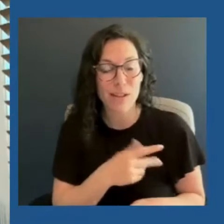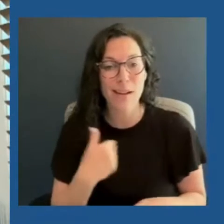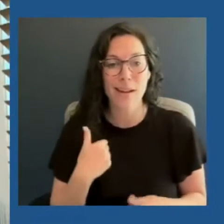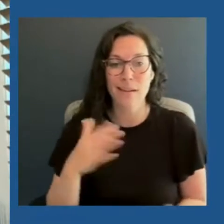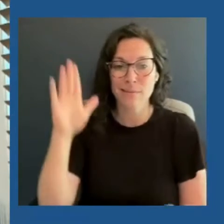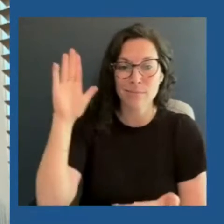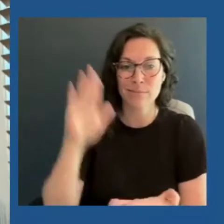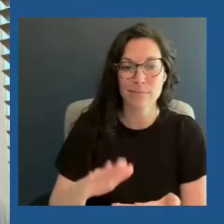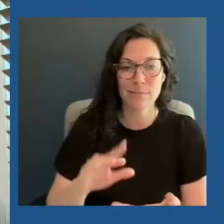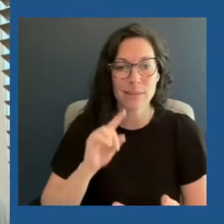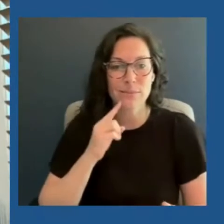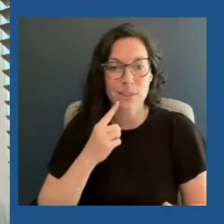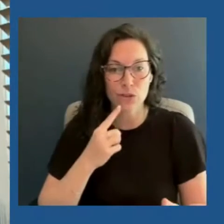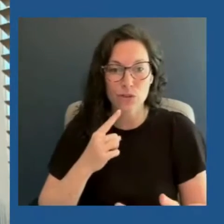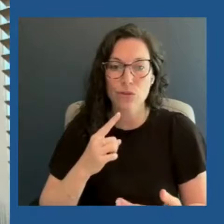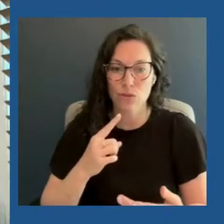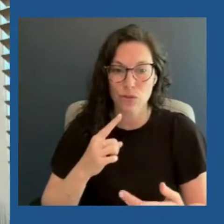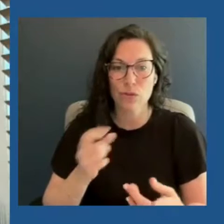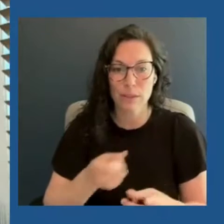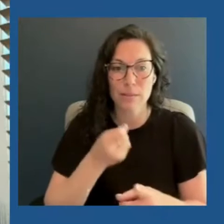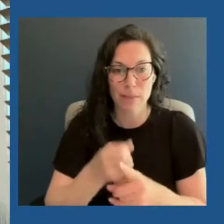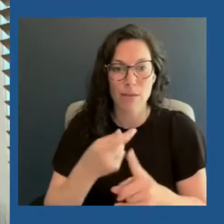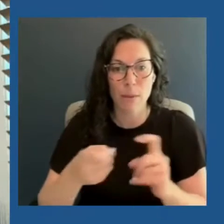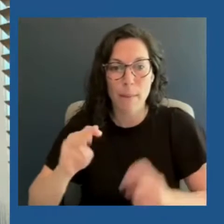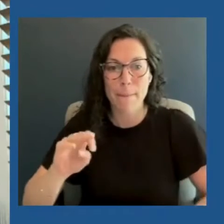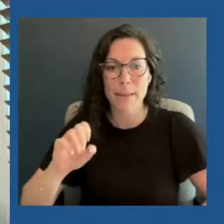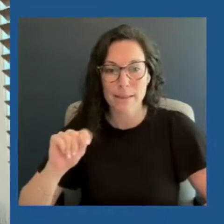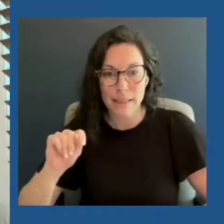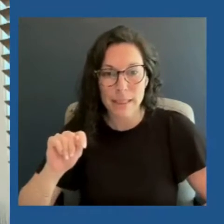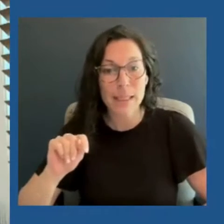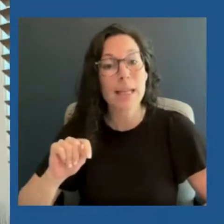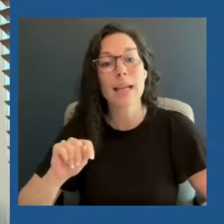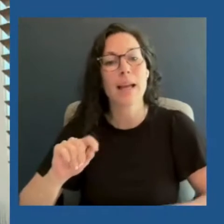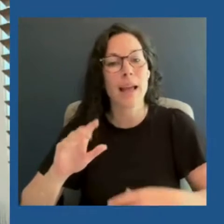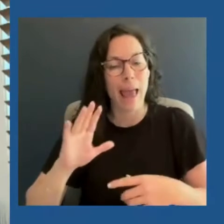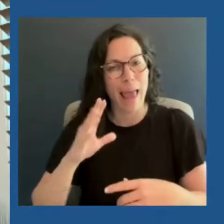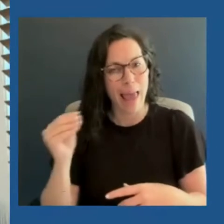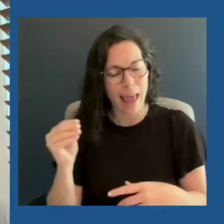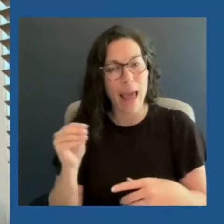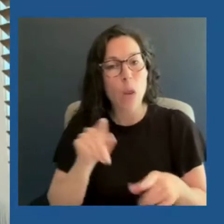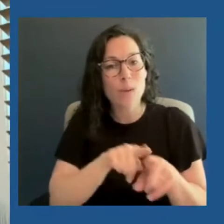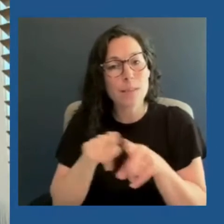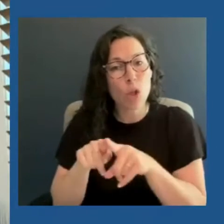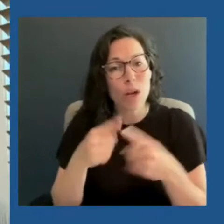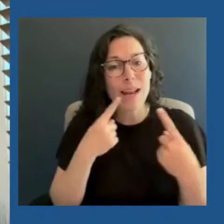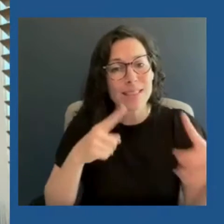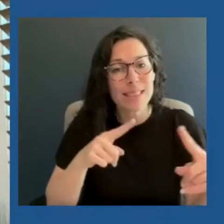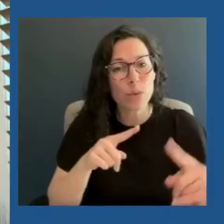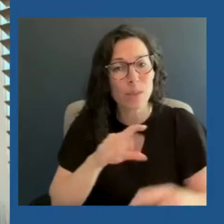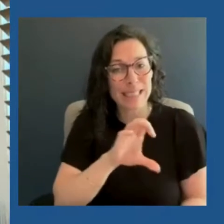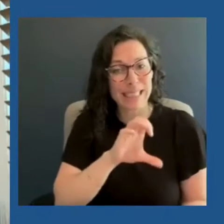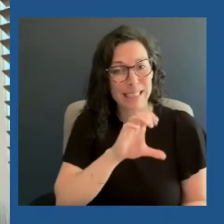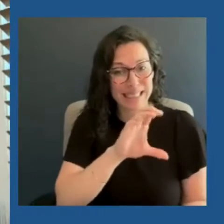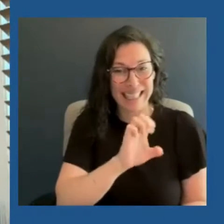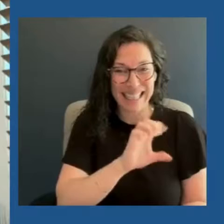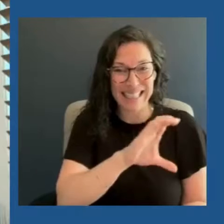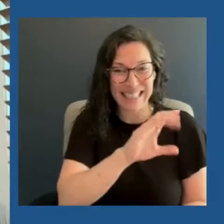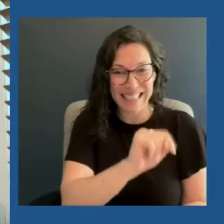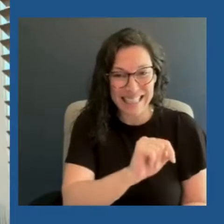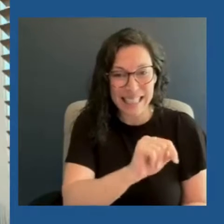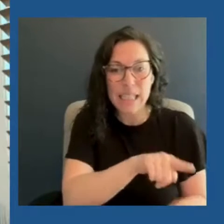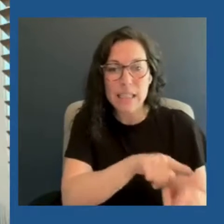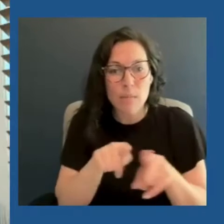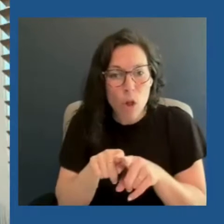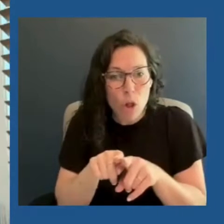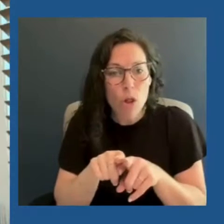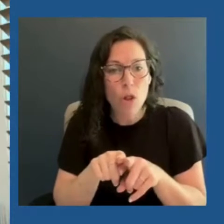benefits with MST, and that it was similar in efficacy to ECT in this study in treating